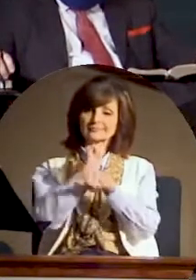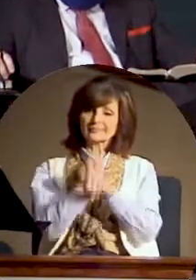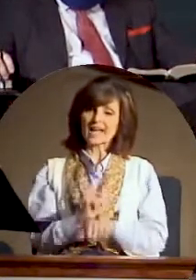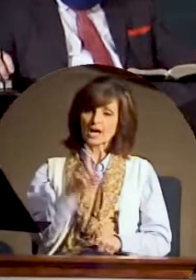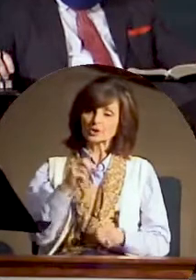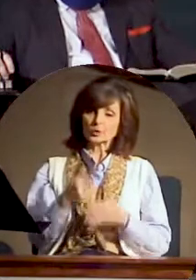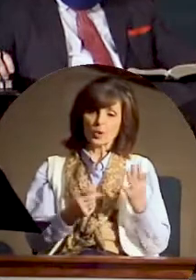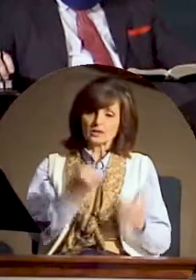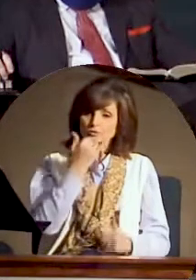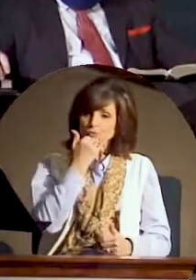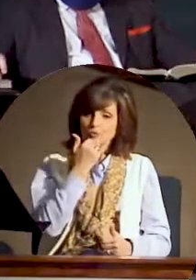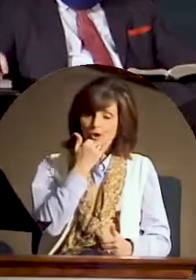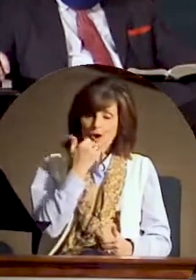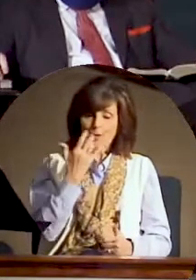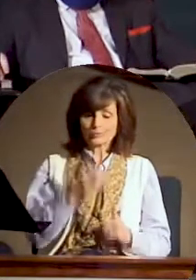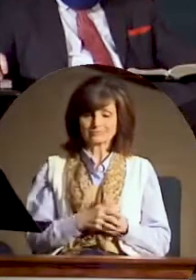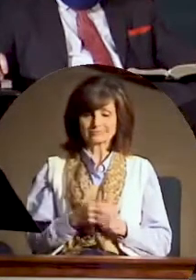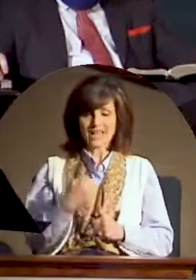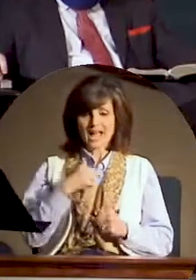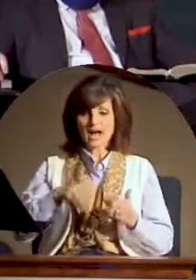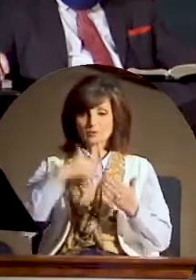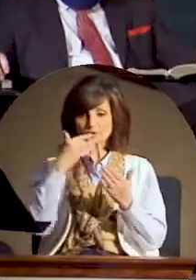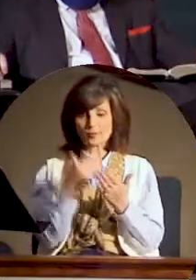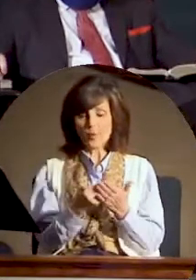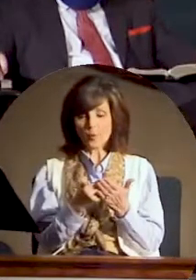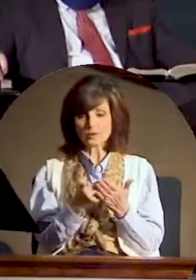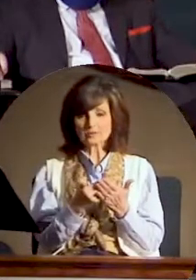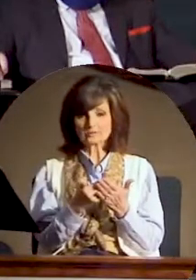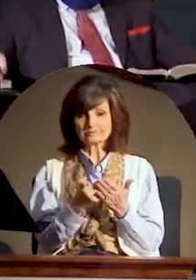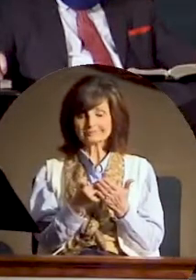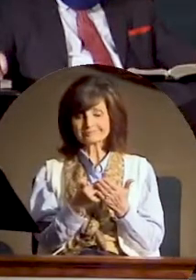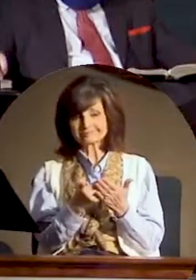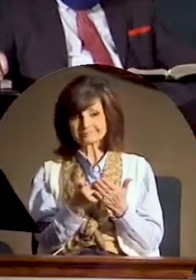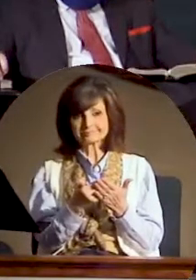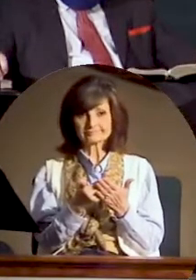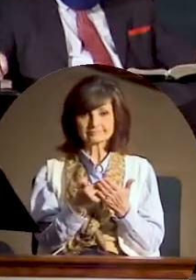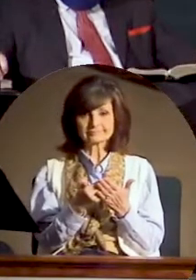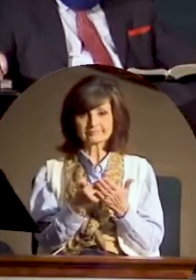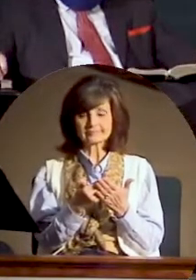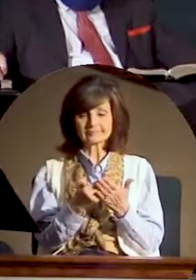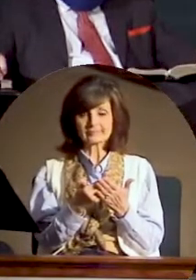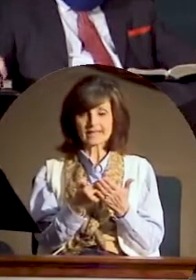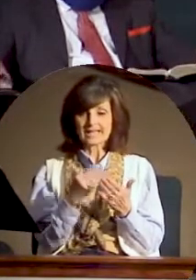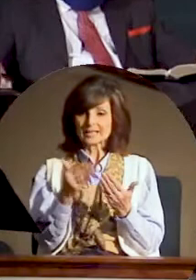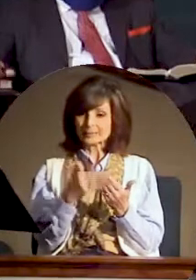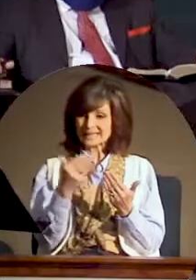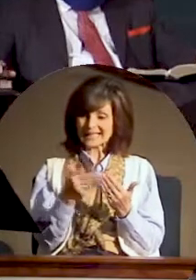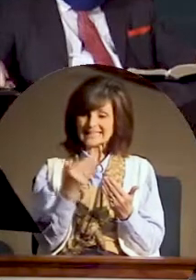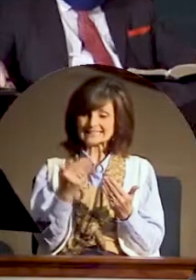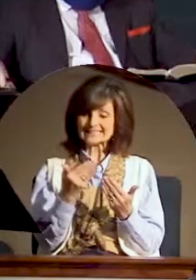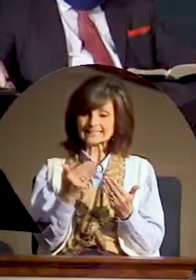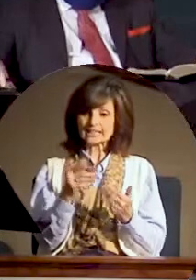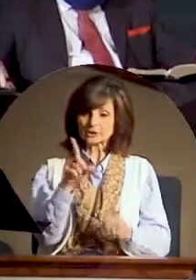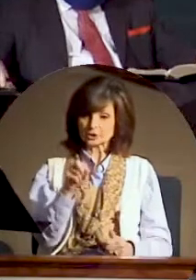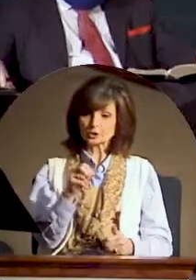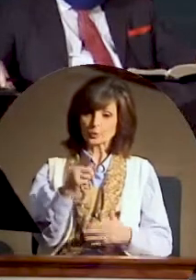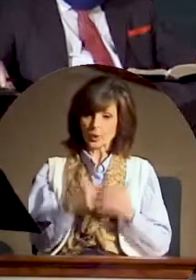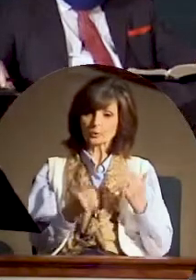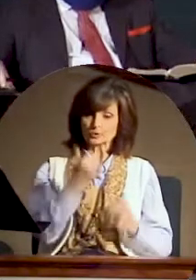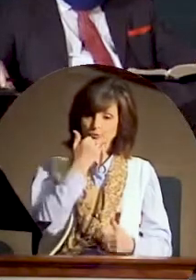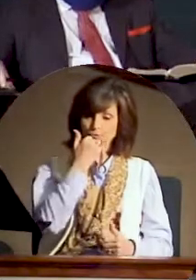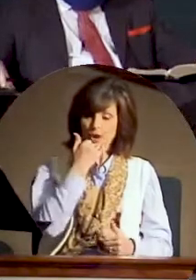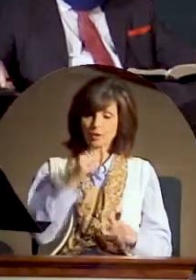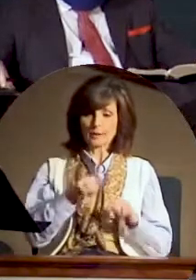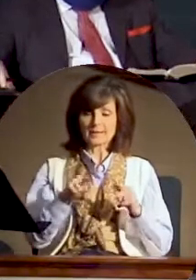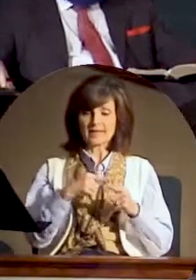that which is wrong. In fact, I was born with it being easy to do that which is wrong.